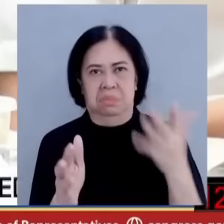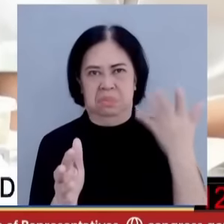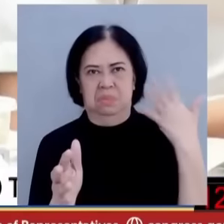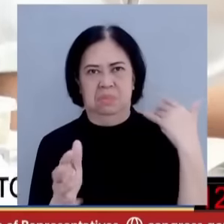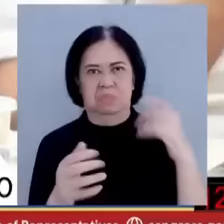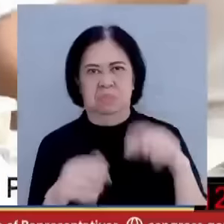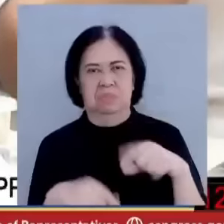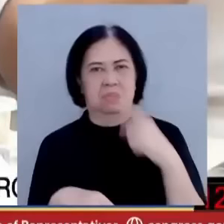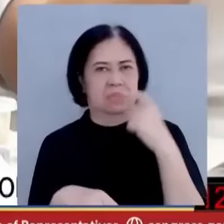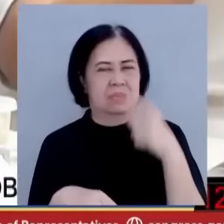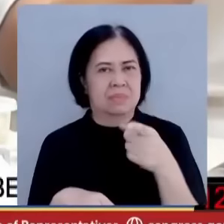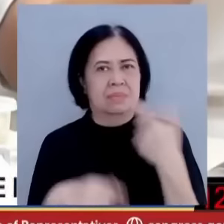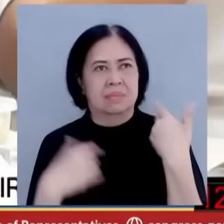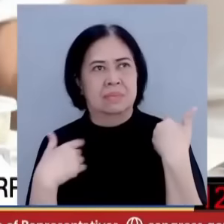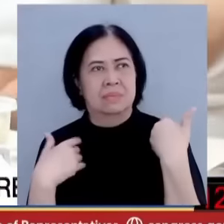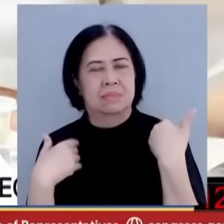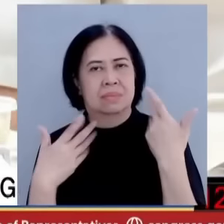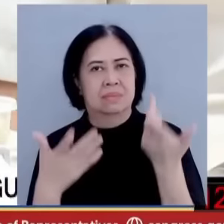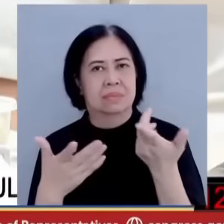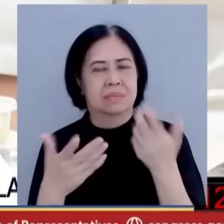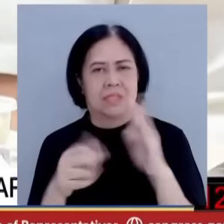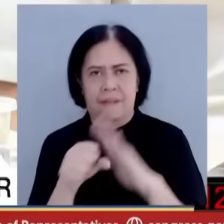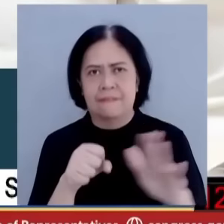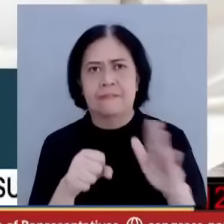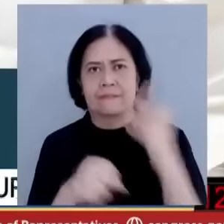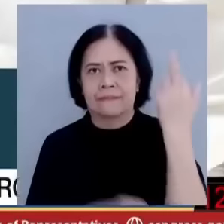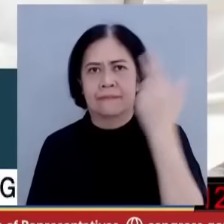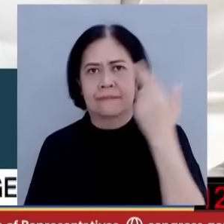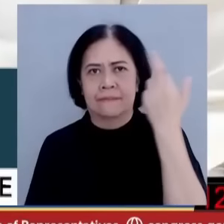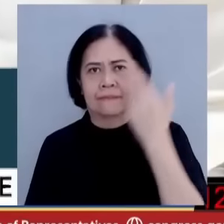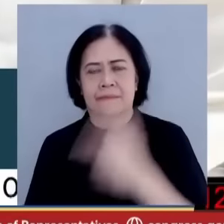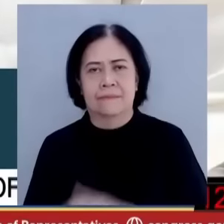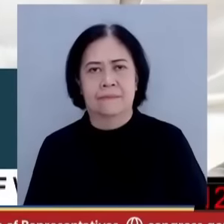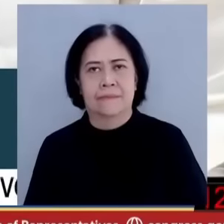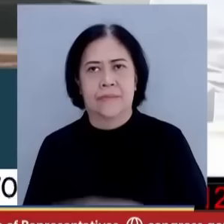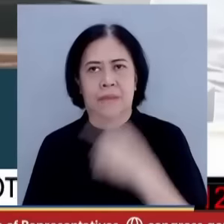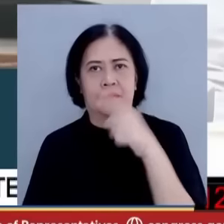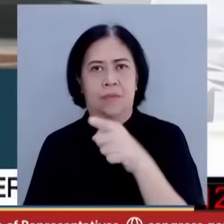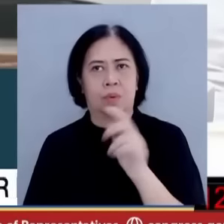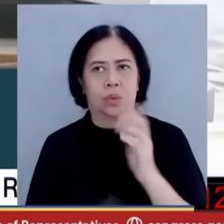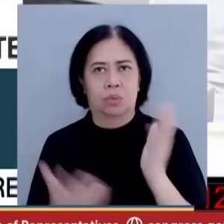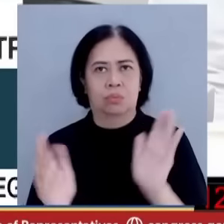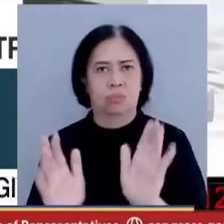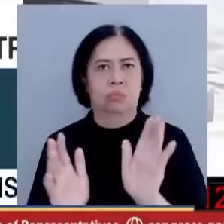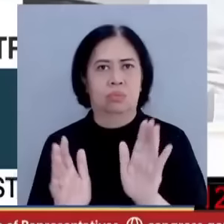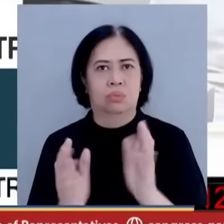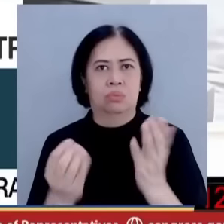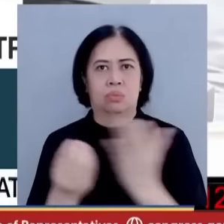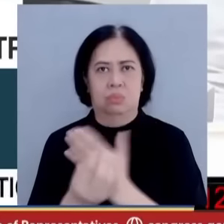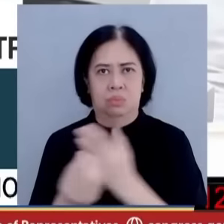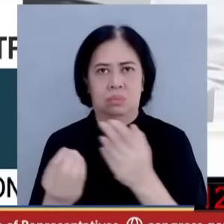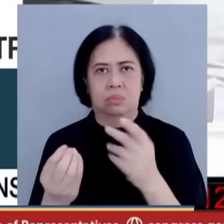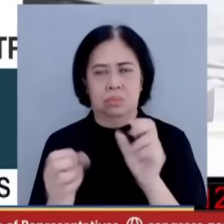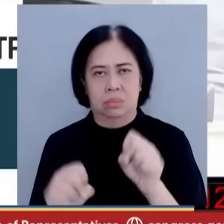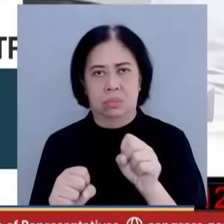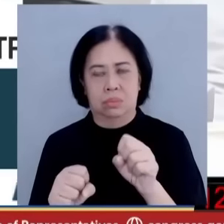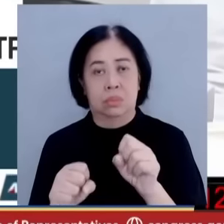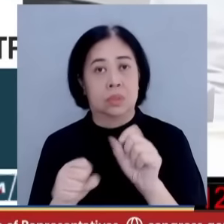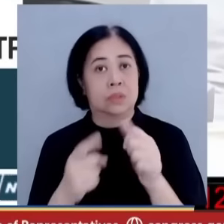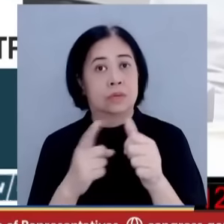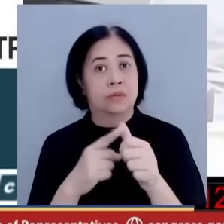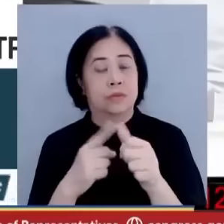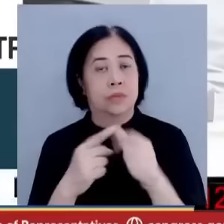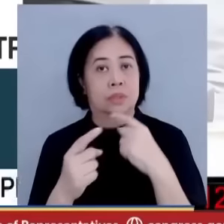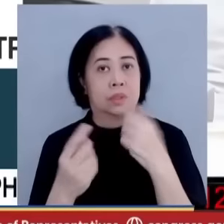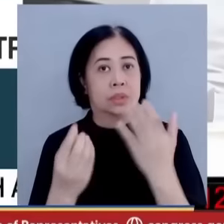know, because there were enough reasons for them to pursue it in the first place. First of all, when we say